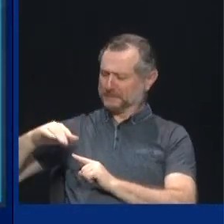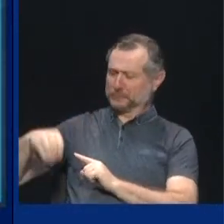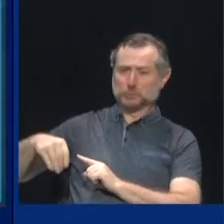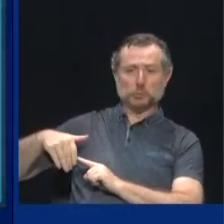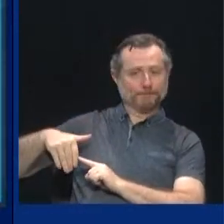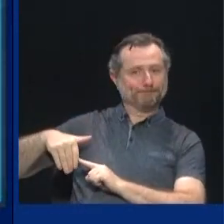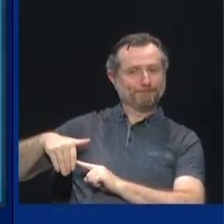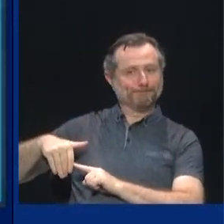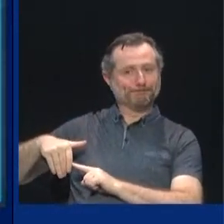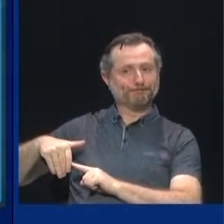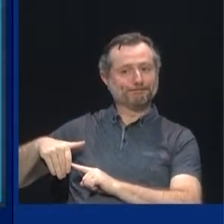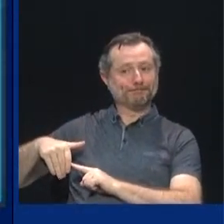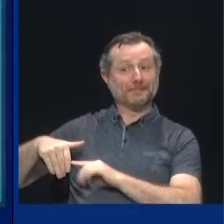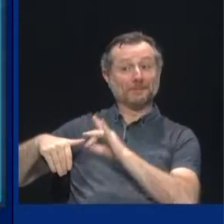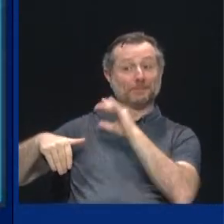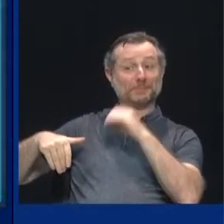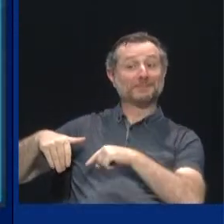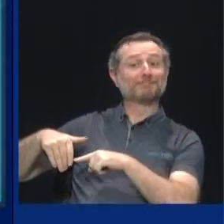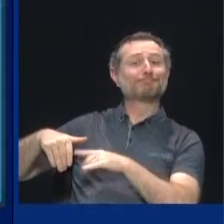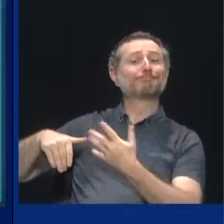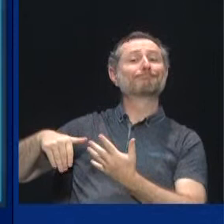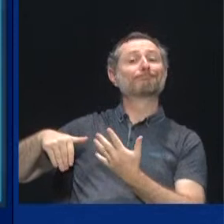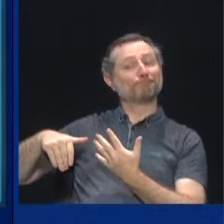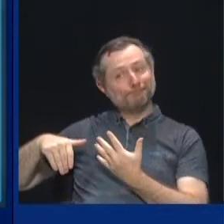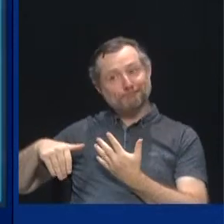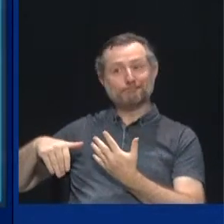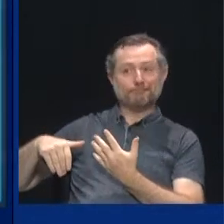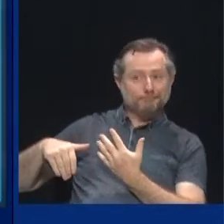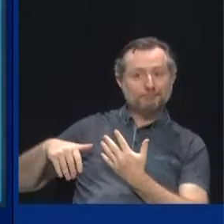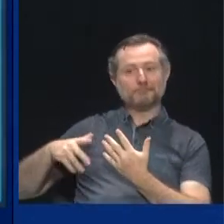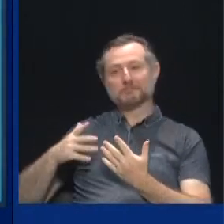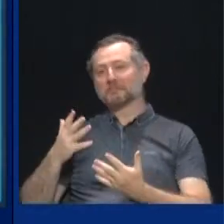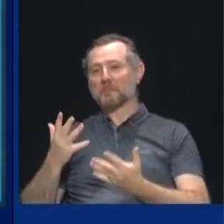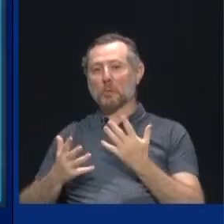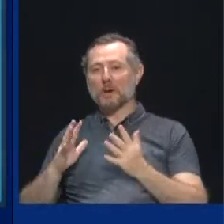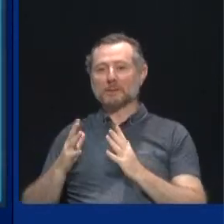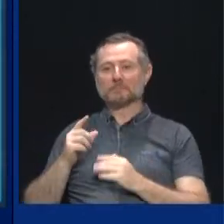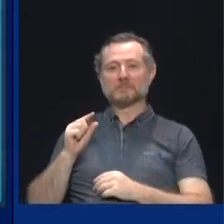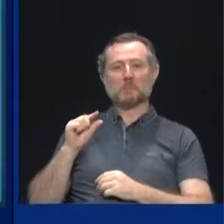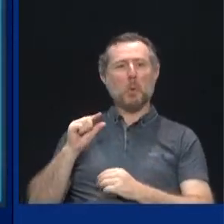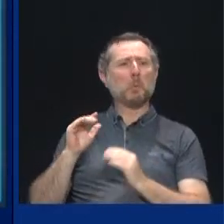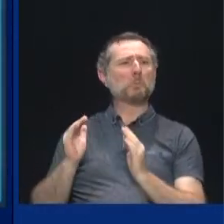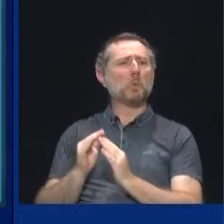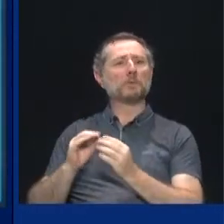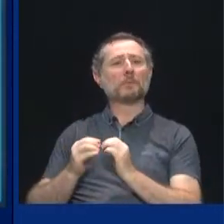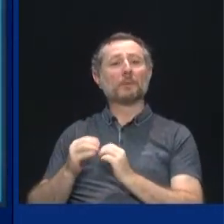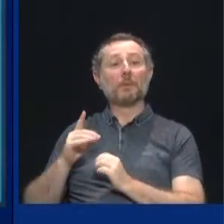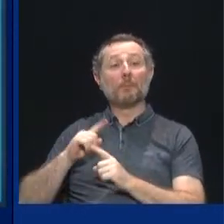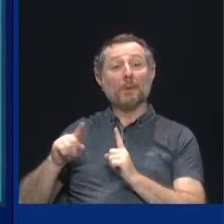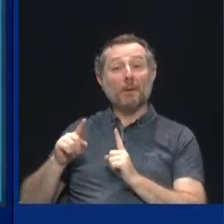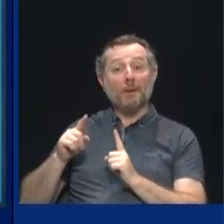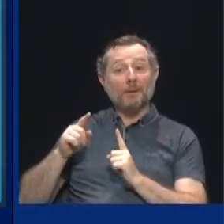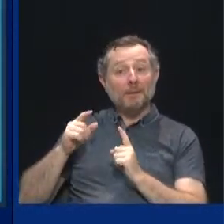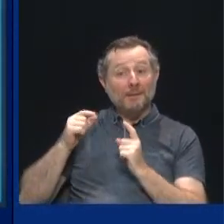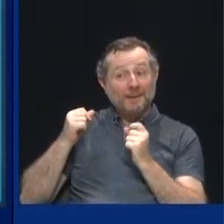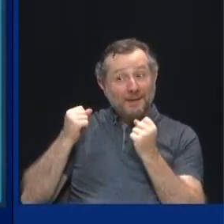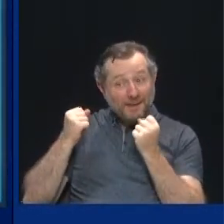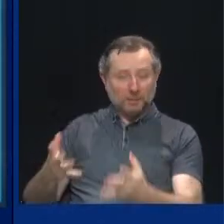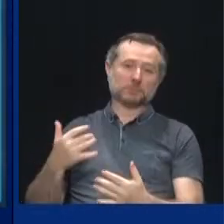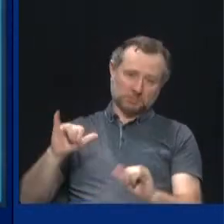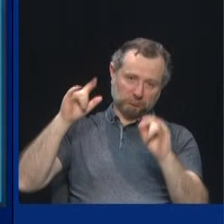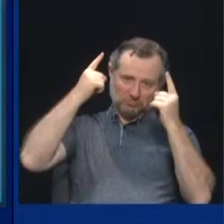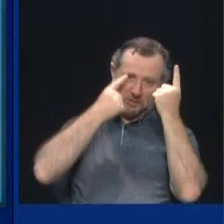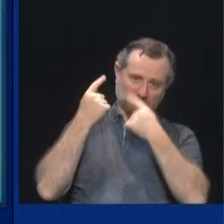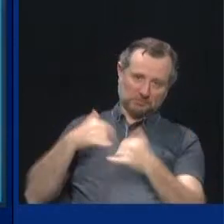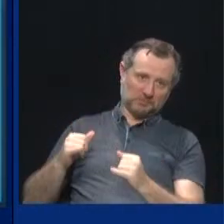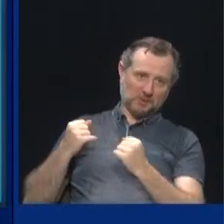And 25% may be a relatively small number, but it is a lot of people.